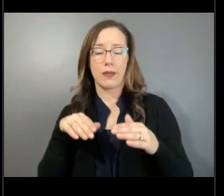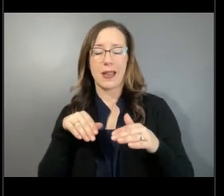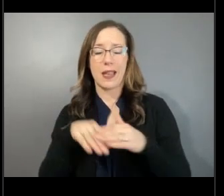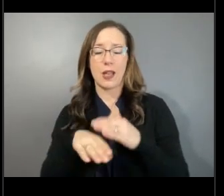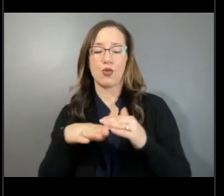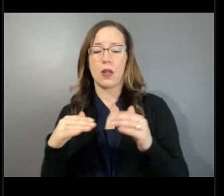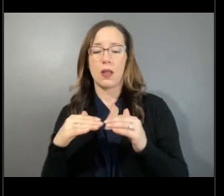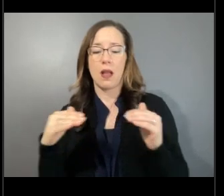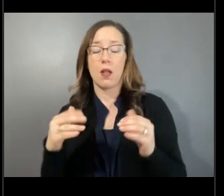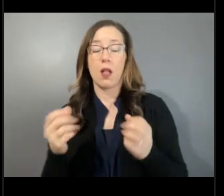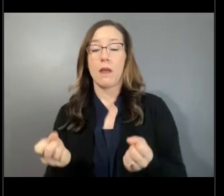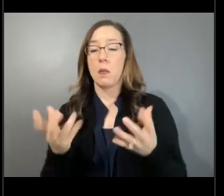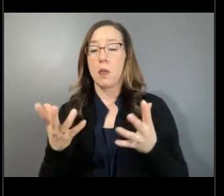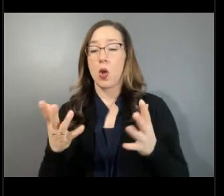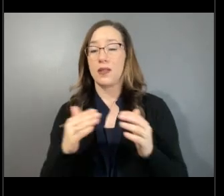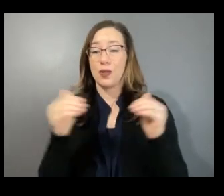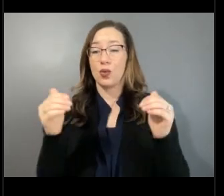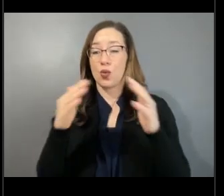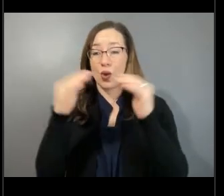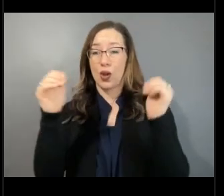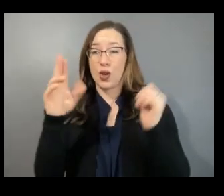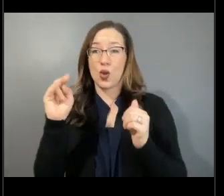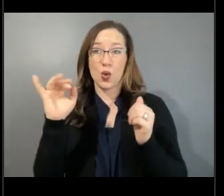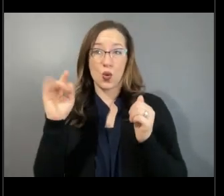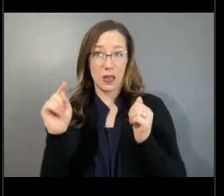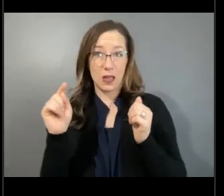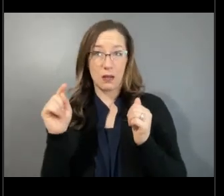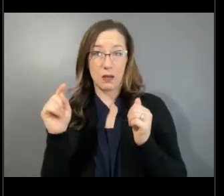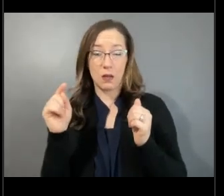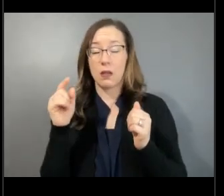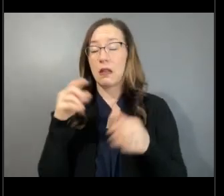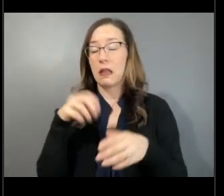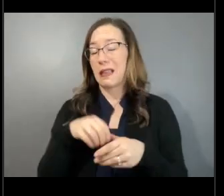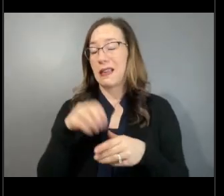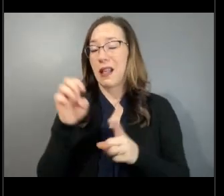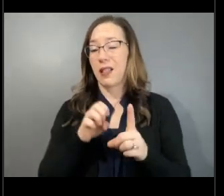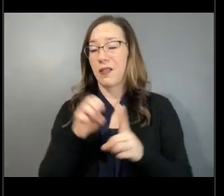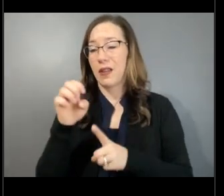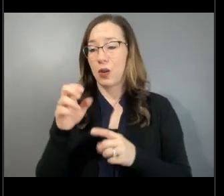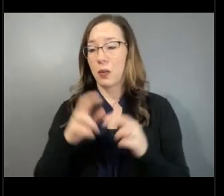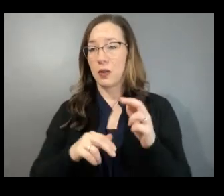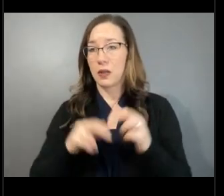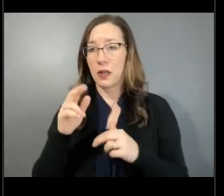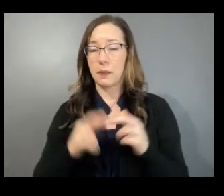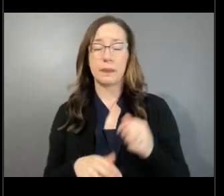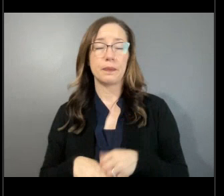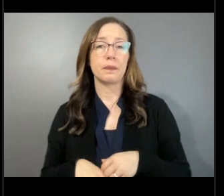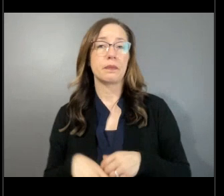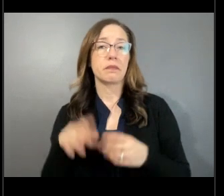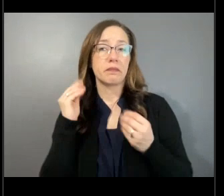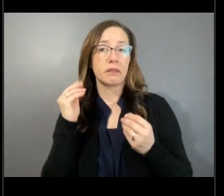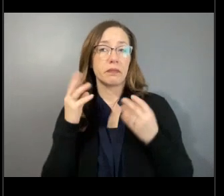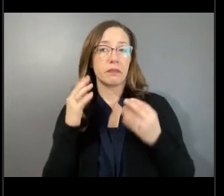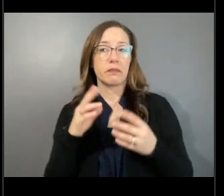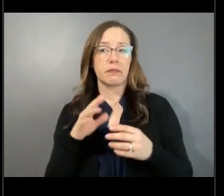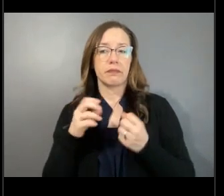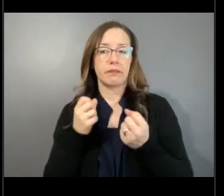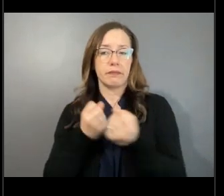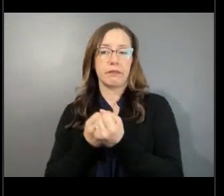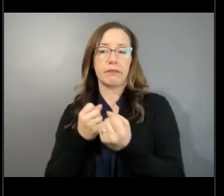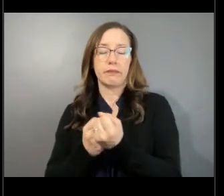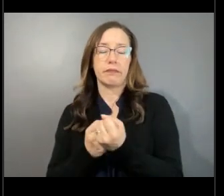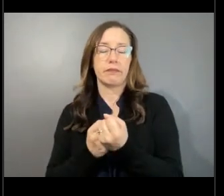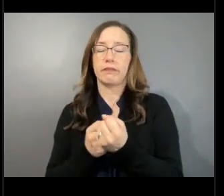of a multi-story dwelling unit in an elevator building. Information about the reinforcing in